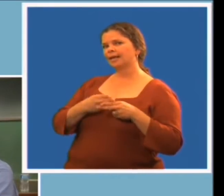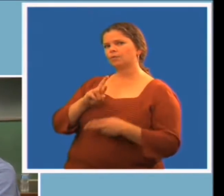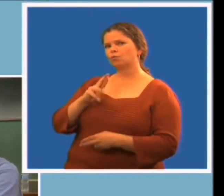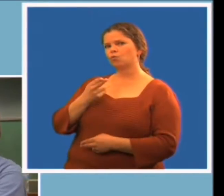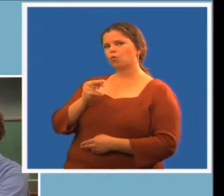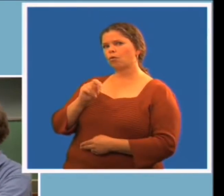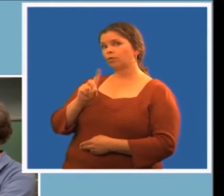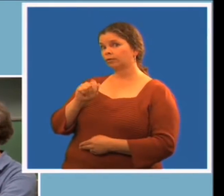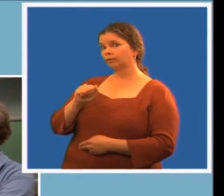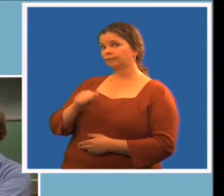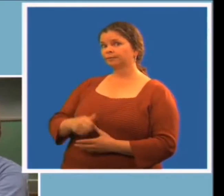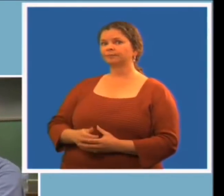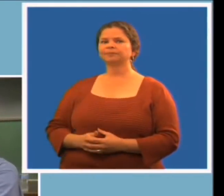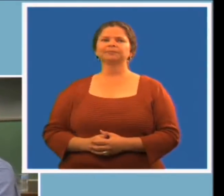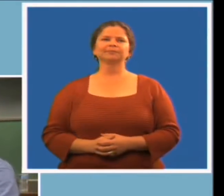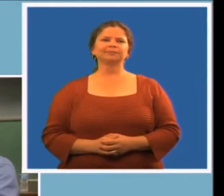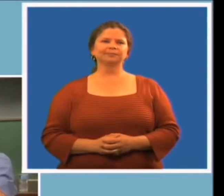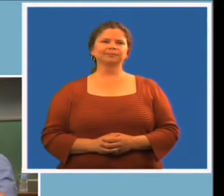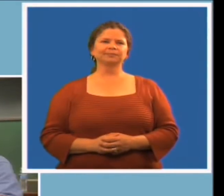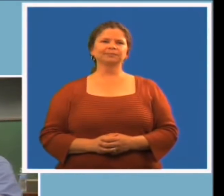How are you? Good, thank you.